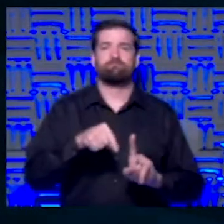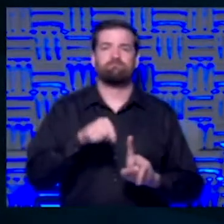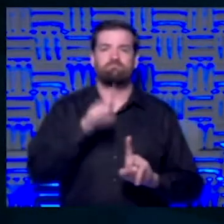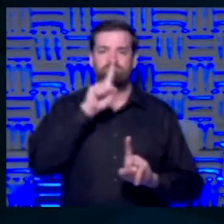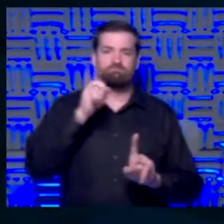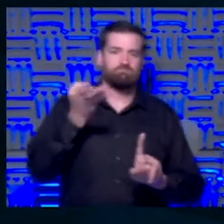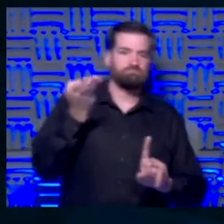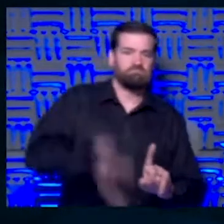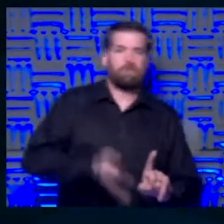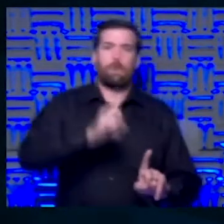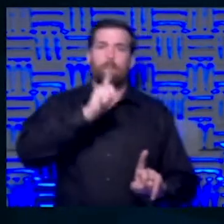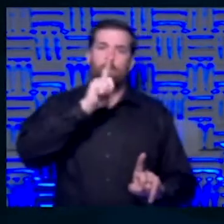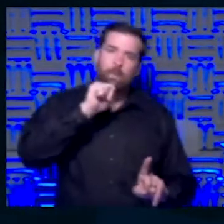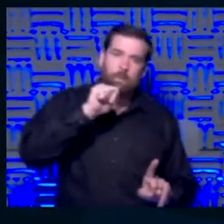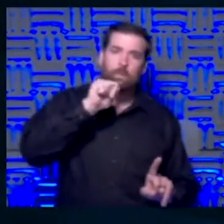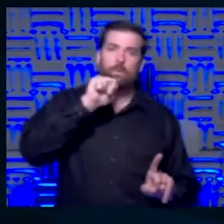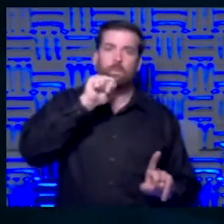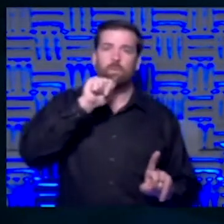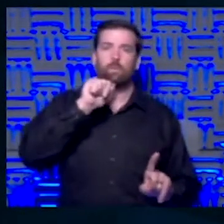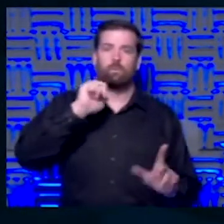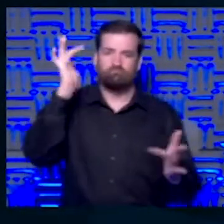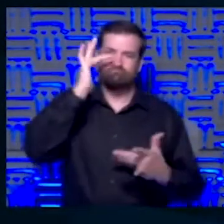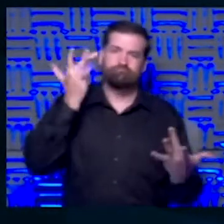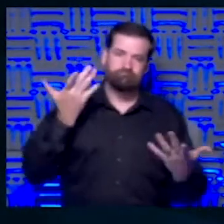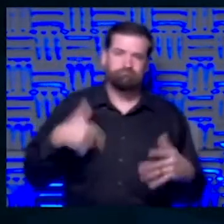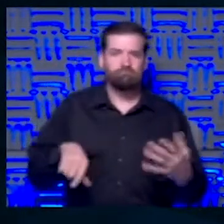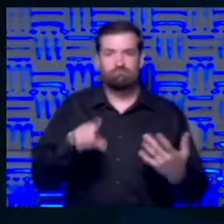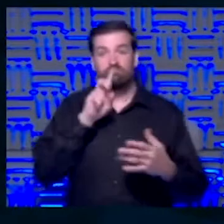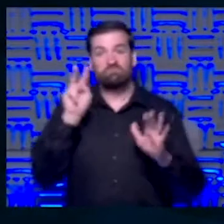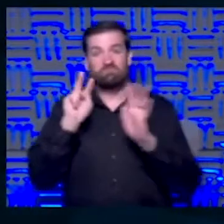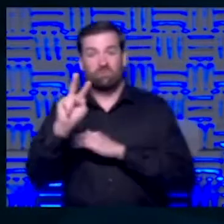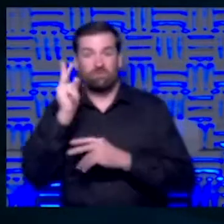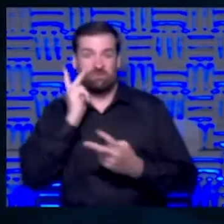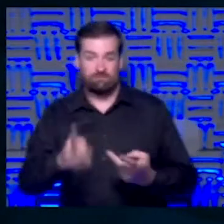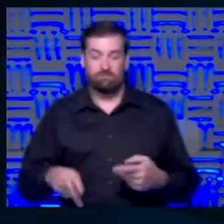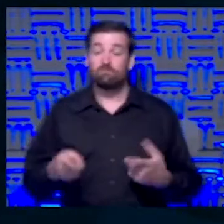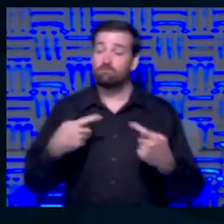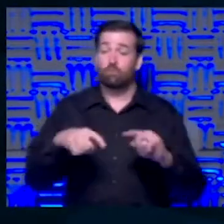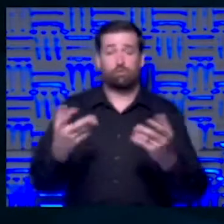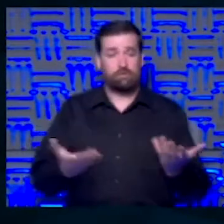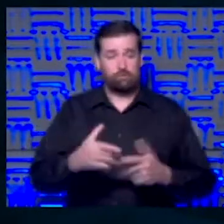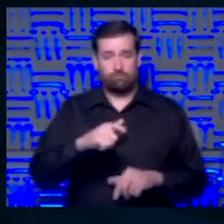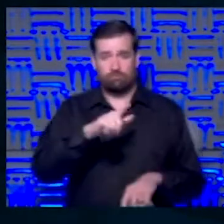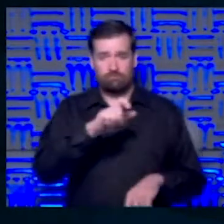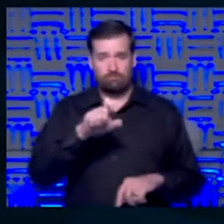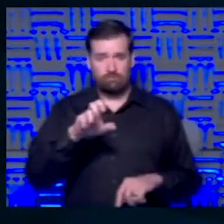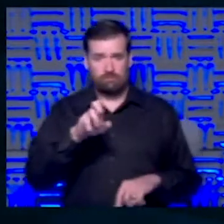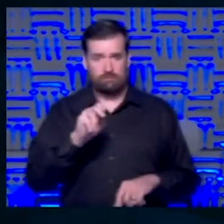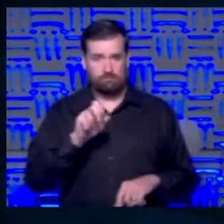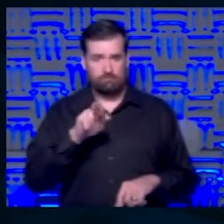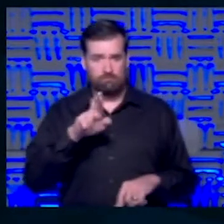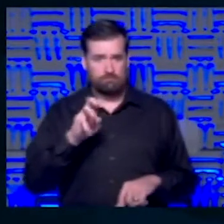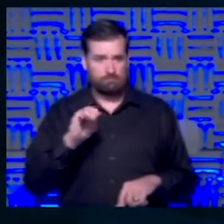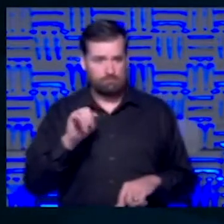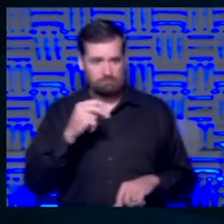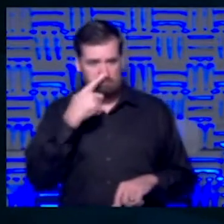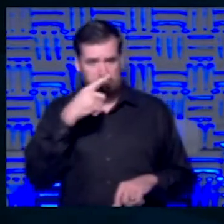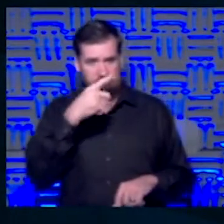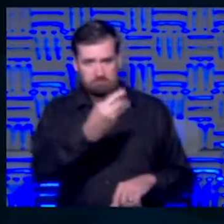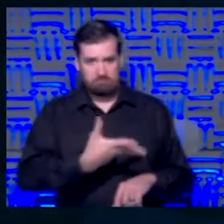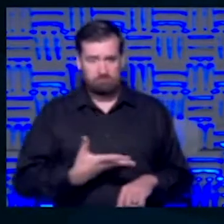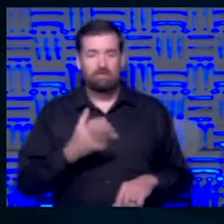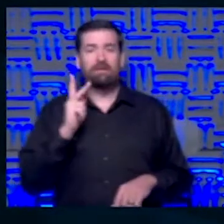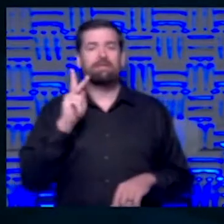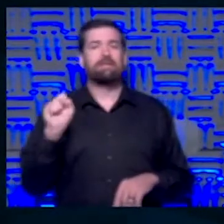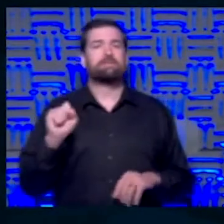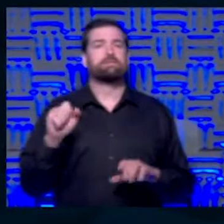face with this disease. So we appreciate those and look forward to seeing those. But while we have you on here this morning, can you just update us a little bit about how Kansas